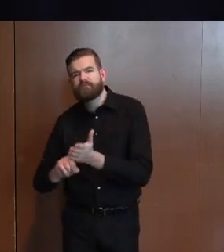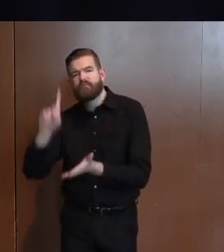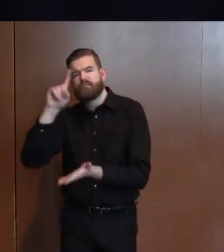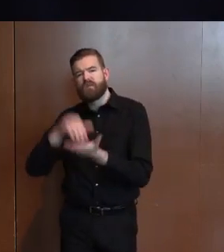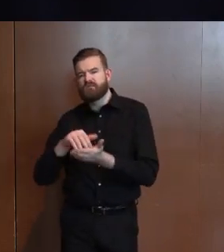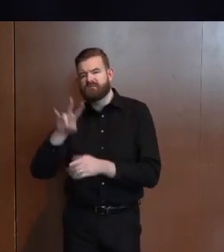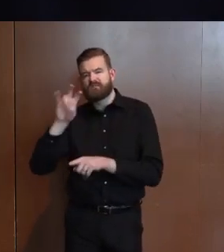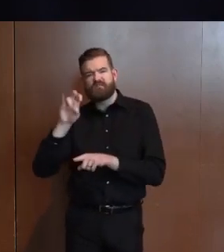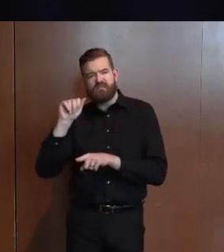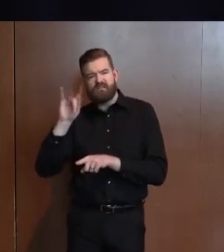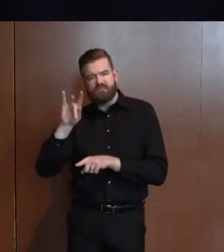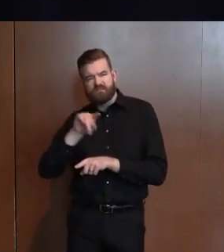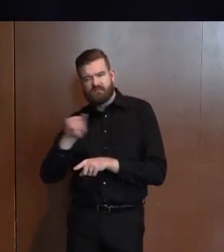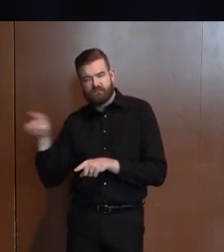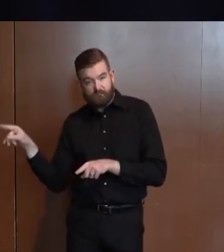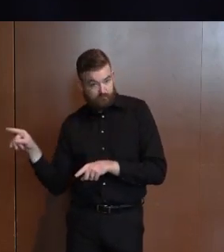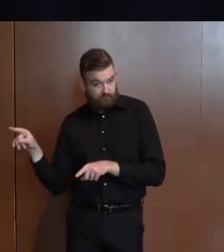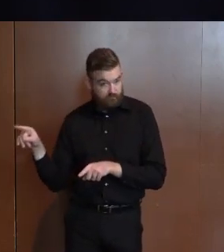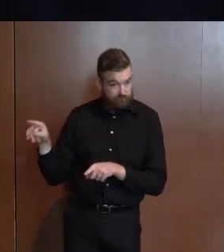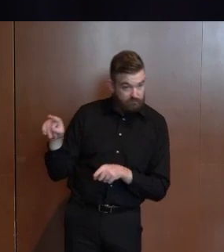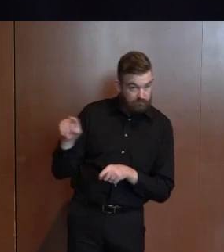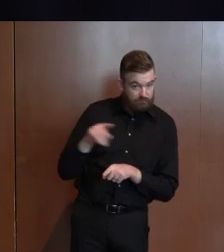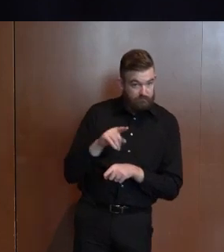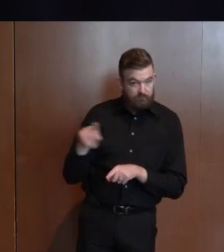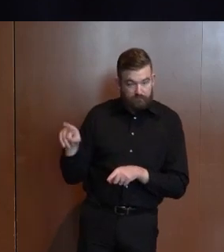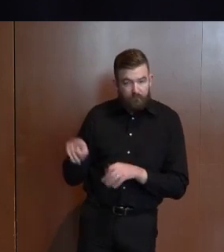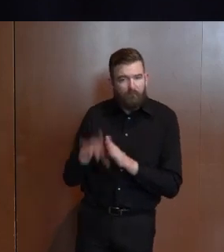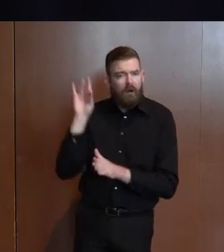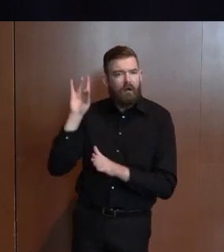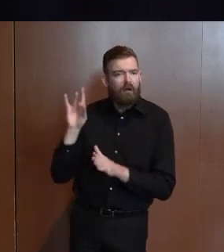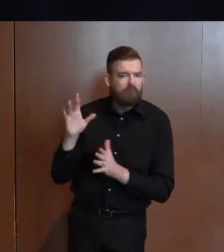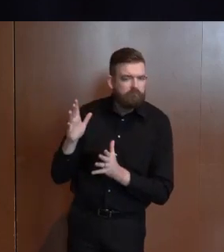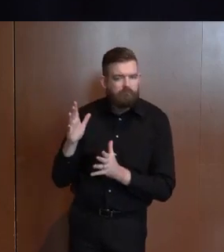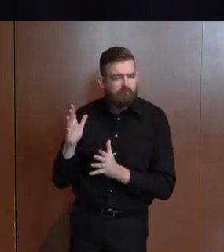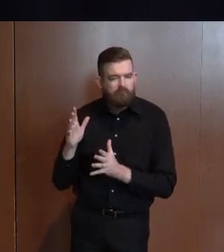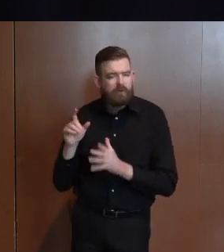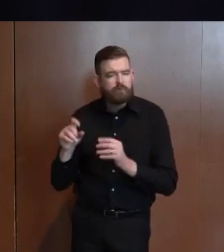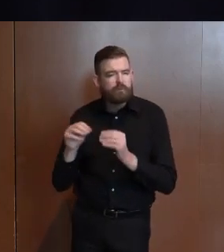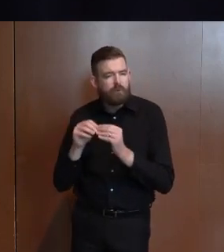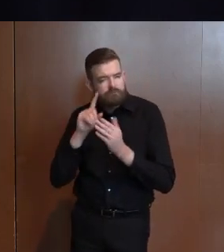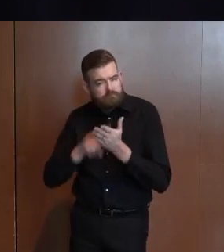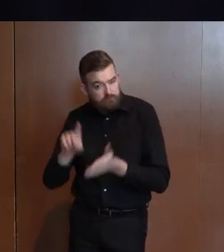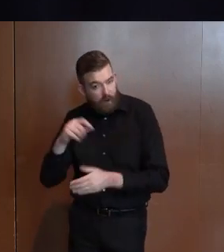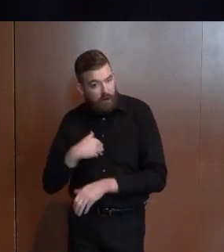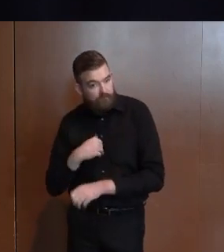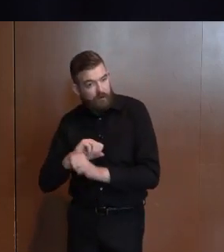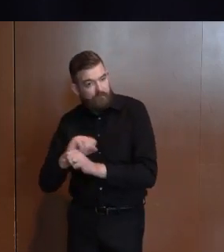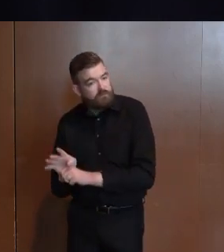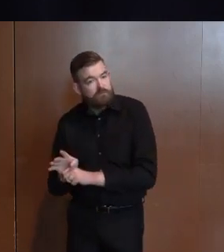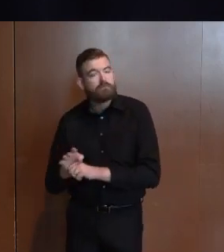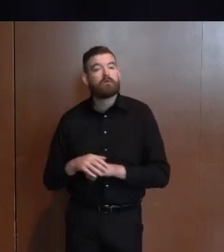1,718 of these new cases. Currently, all 4 of our state psychiatric hospitals have at least 1 confirmed case